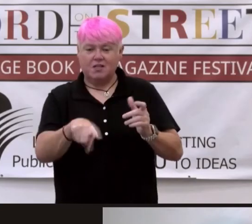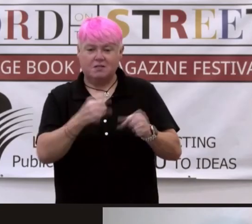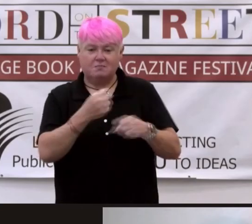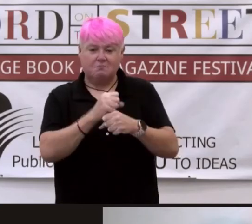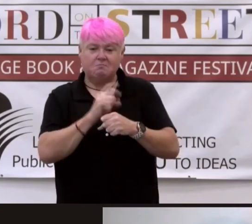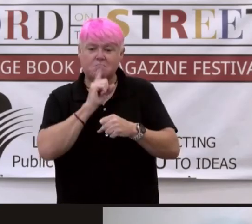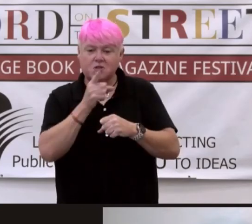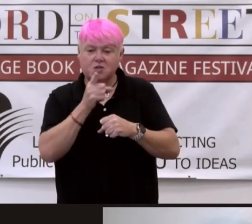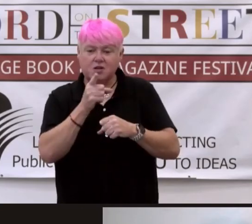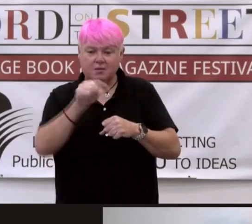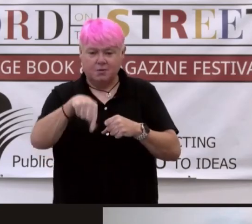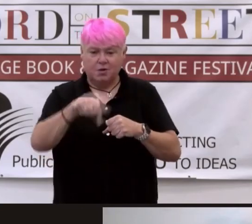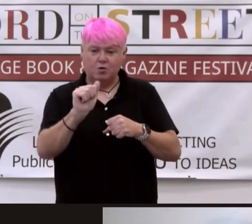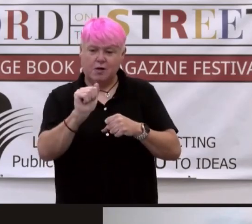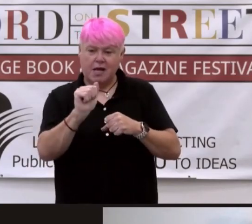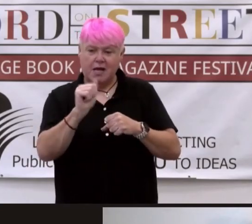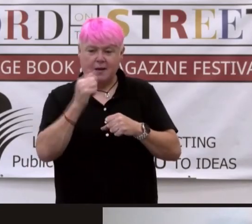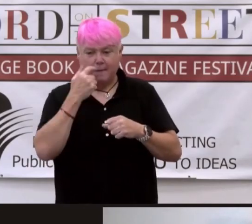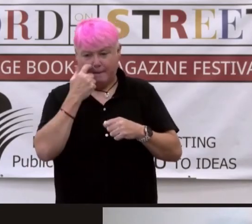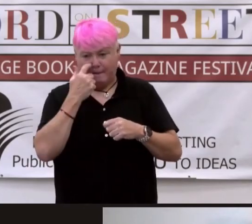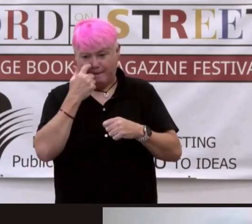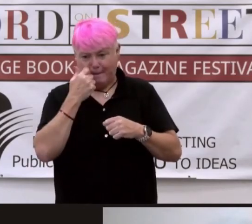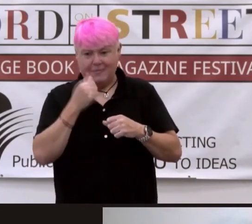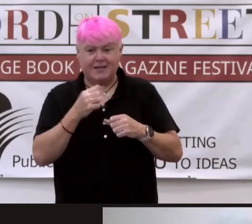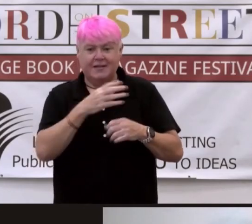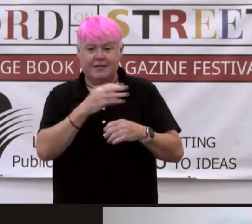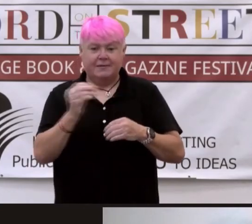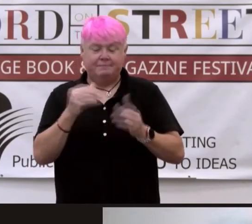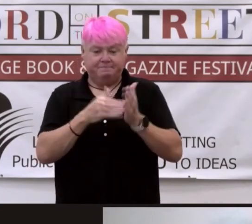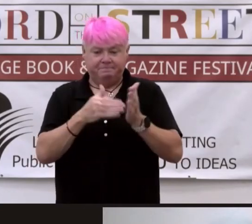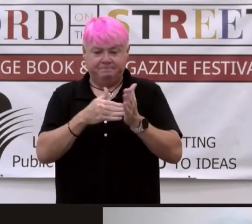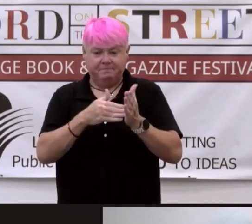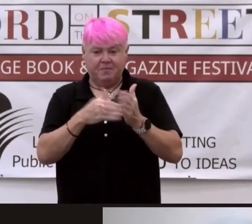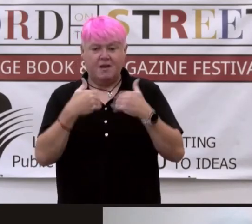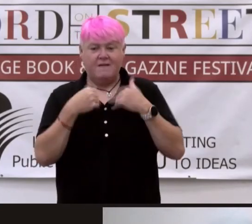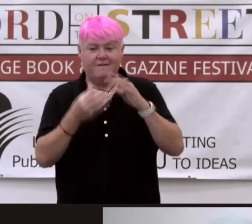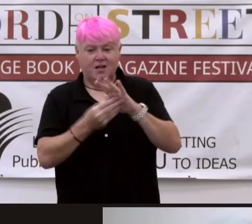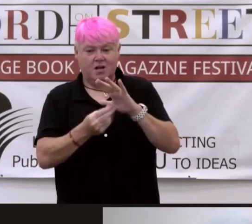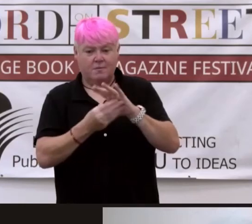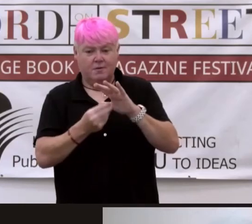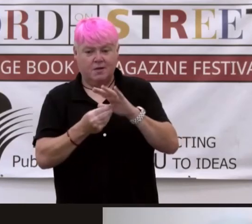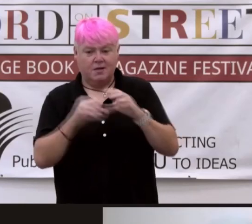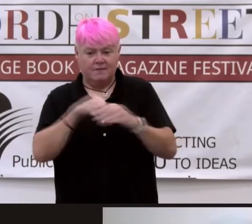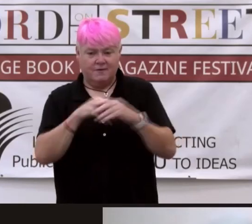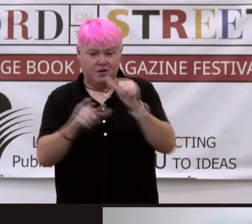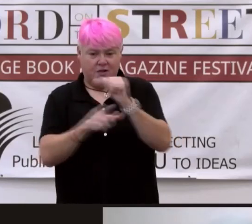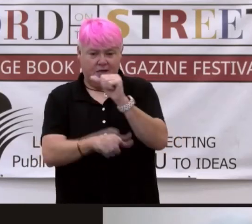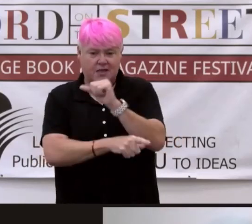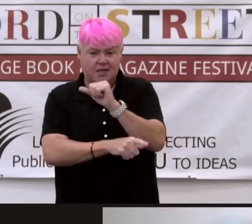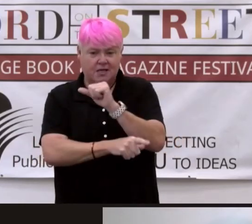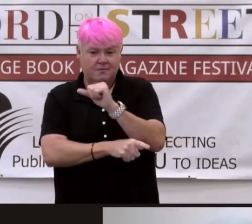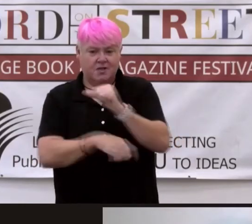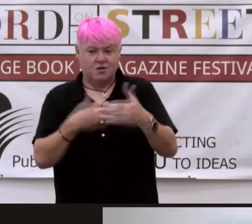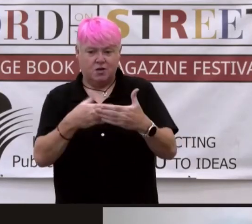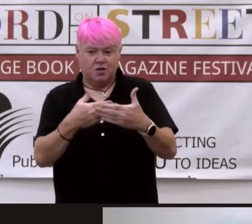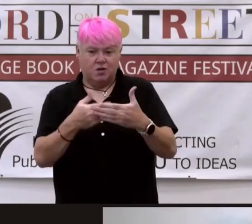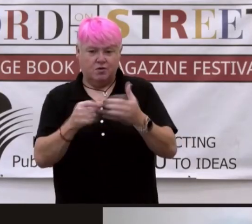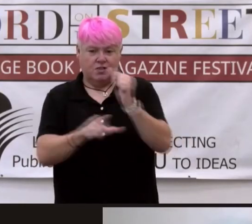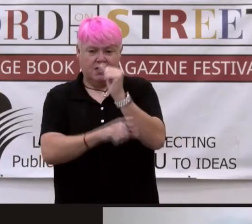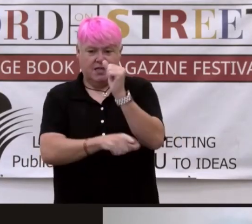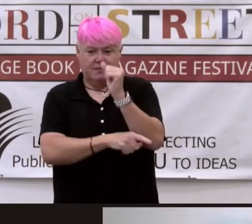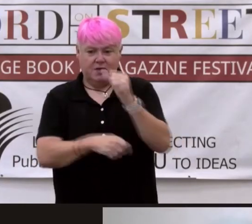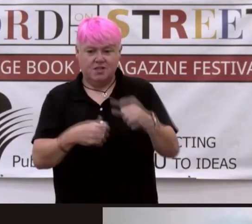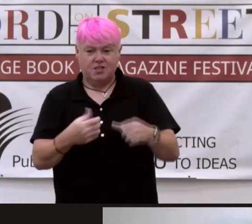that Q&A module there. And again, I've got a copy. If you are in Lethbridge or at least near enough to Lethbridge to be able to make